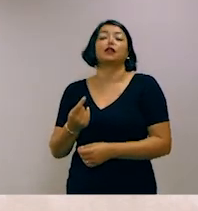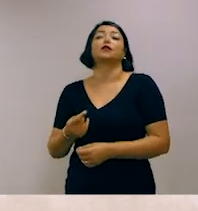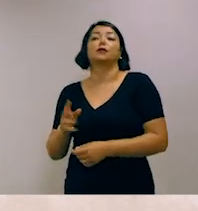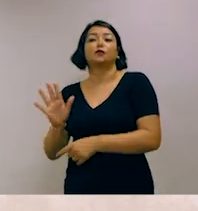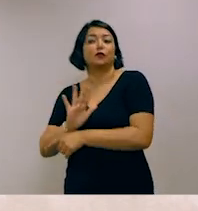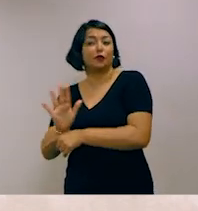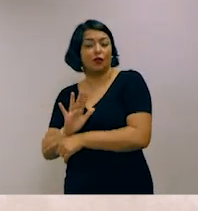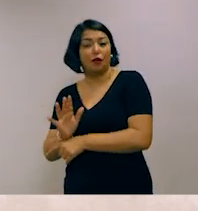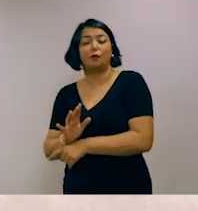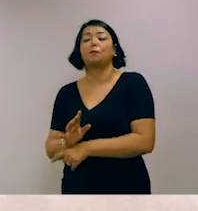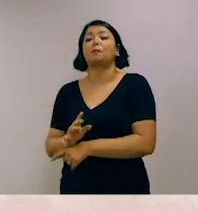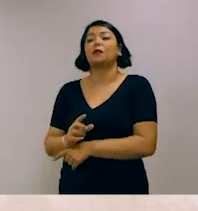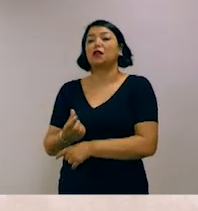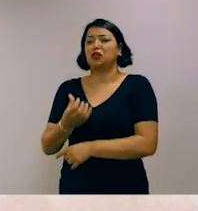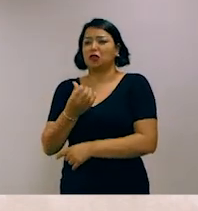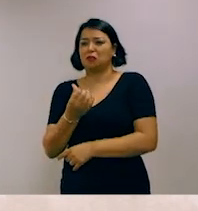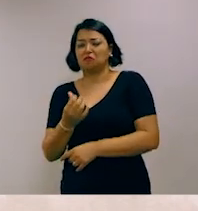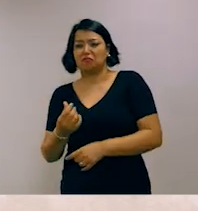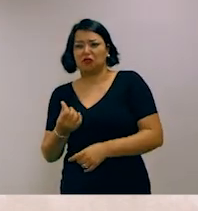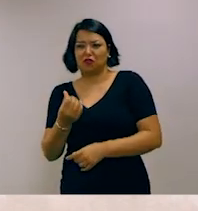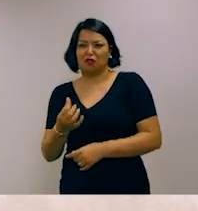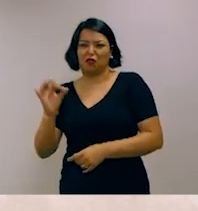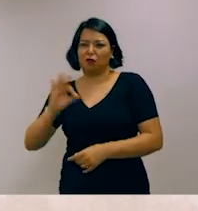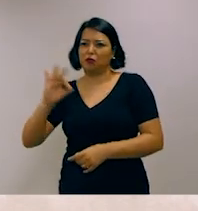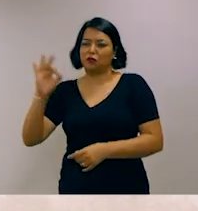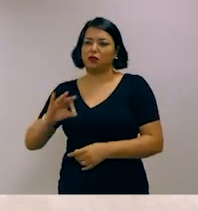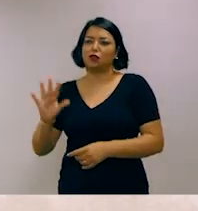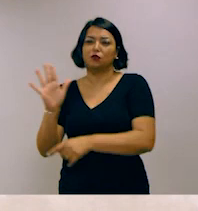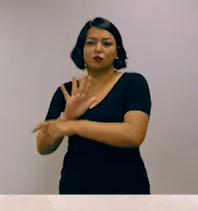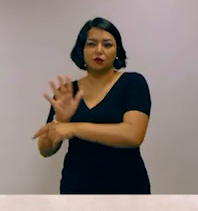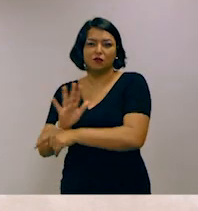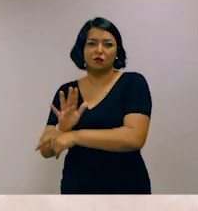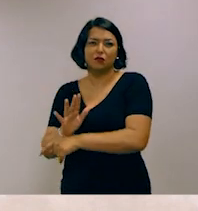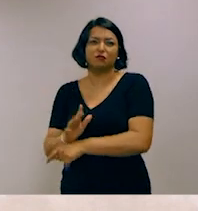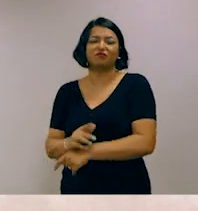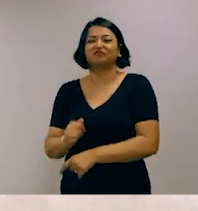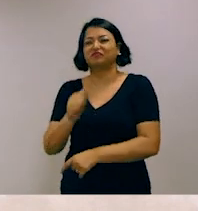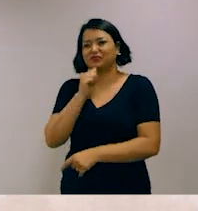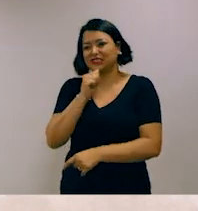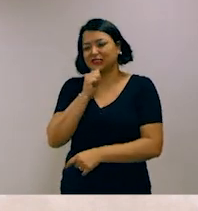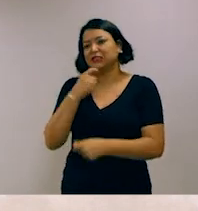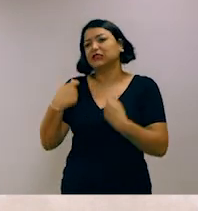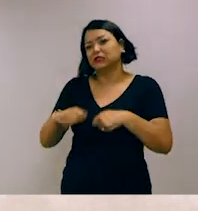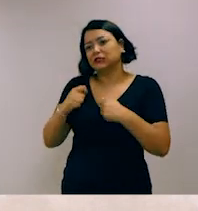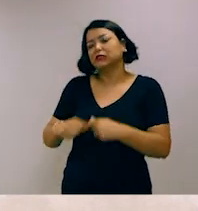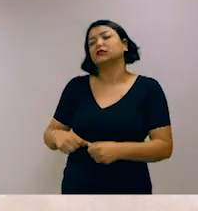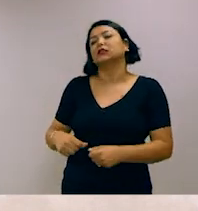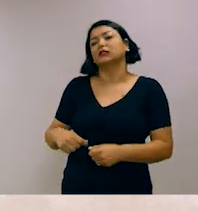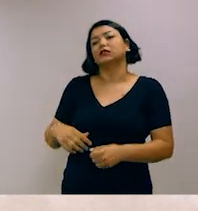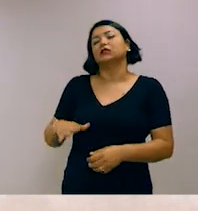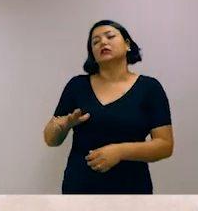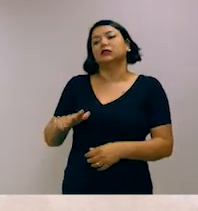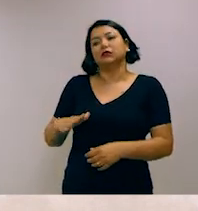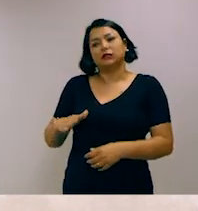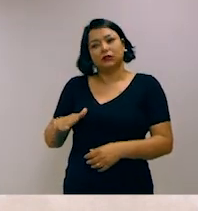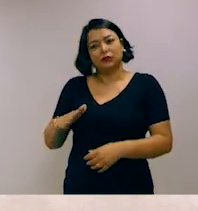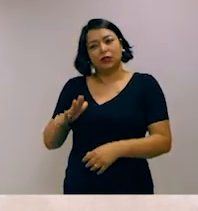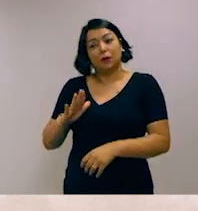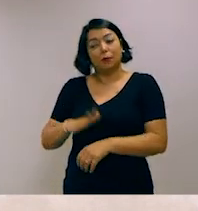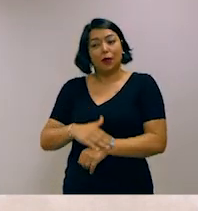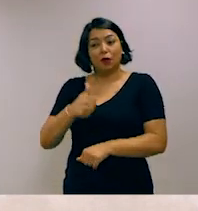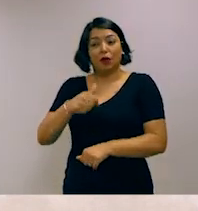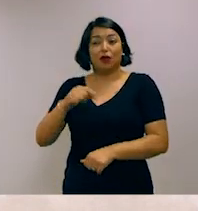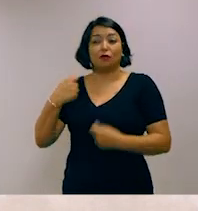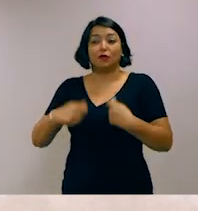films that were very successful. Only 6% of the films represent 80% of the profit of the